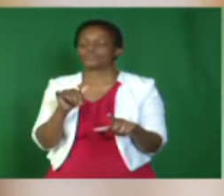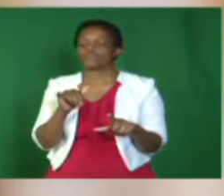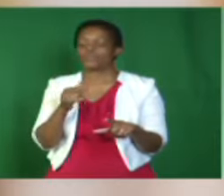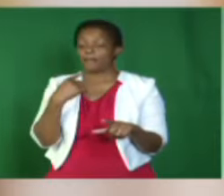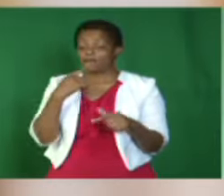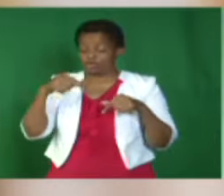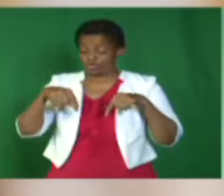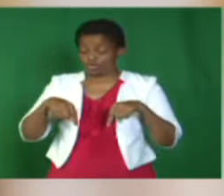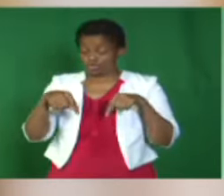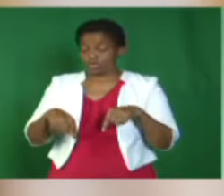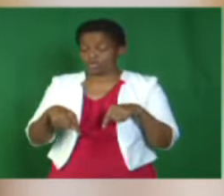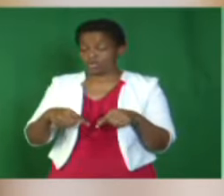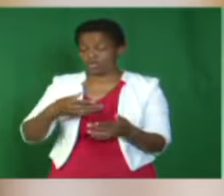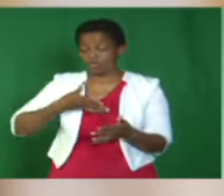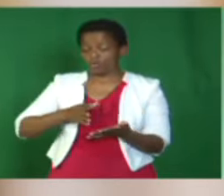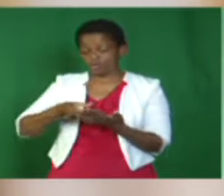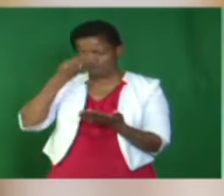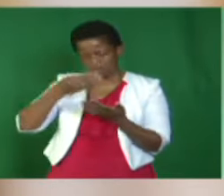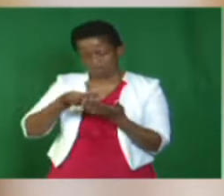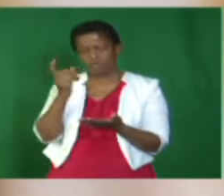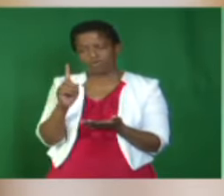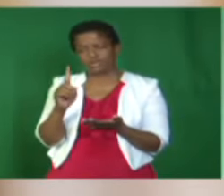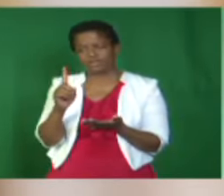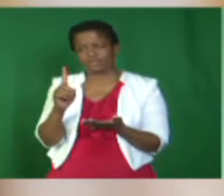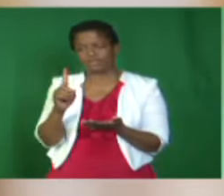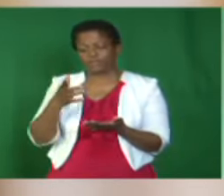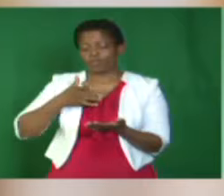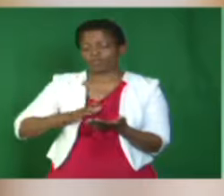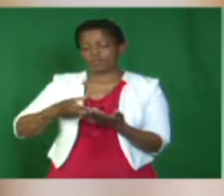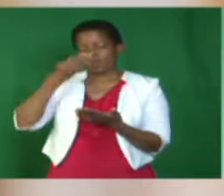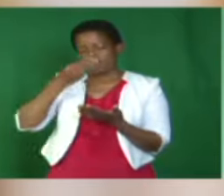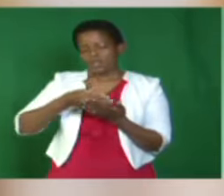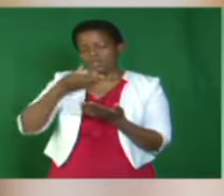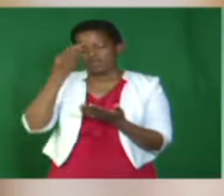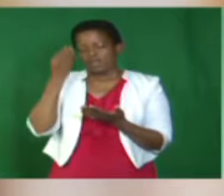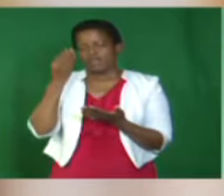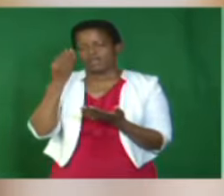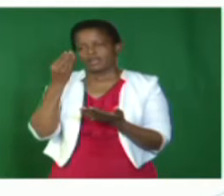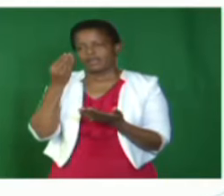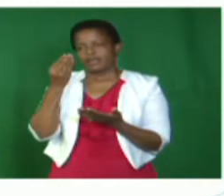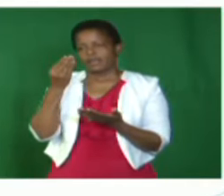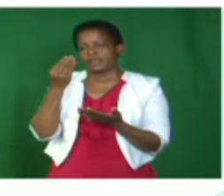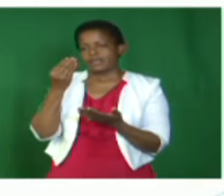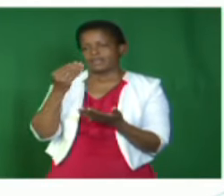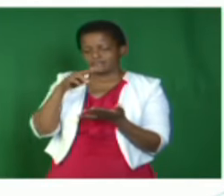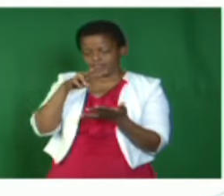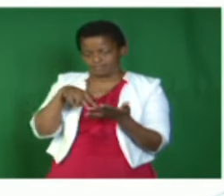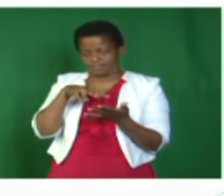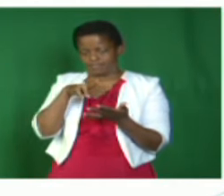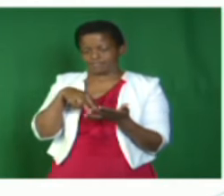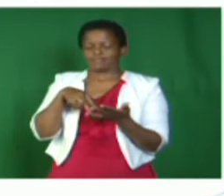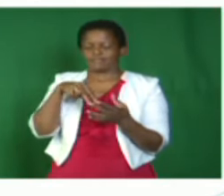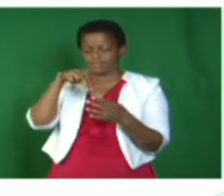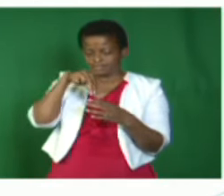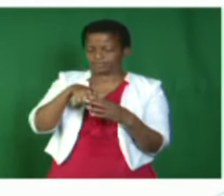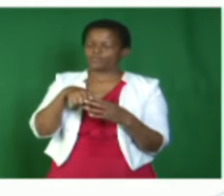today's lesson, we are now going to specifically look into intensive reading. What we are going to